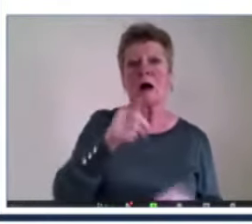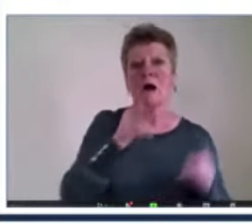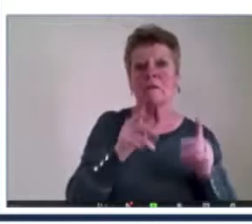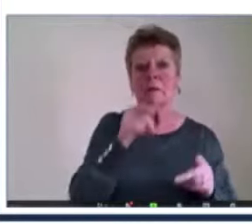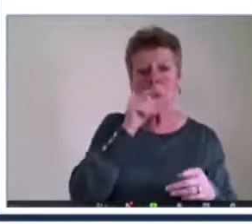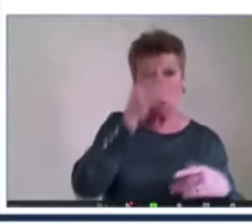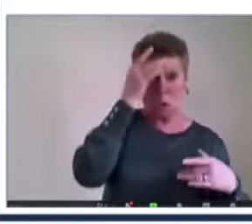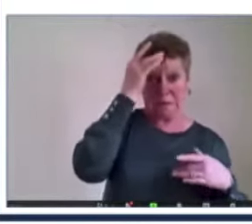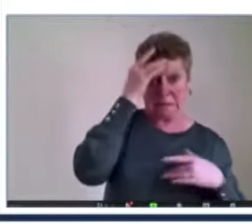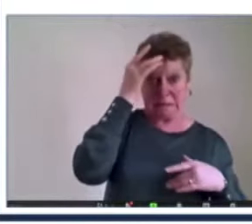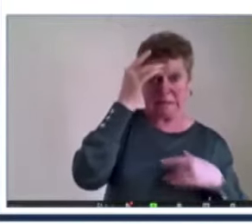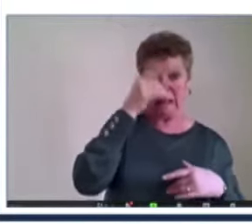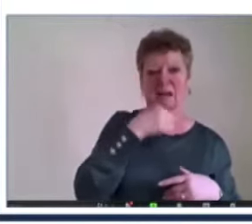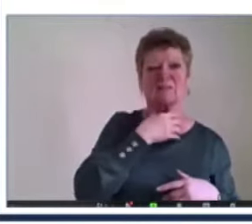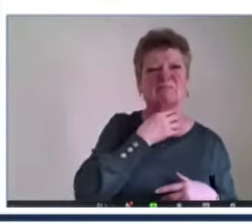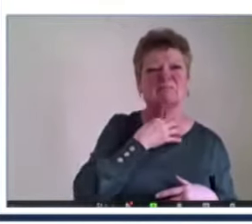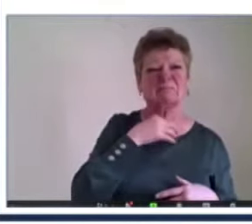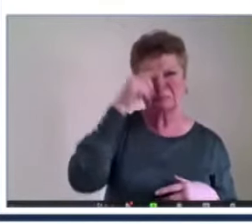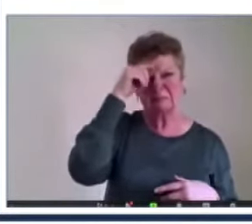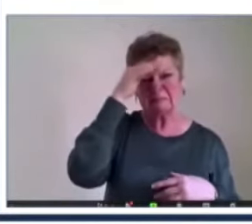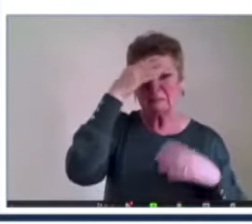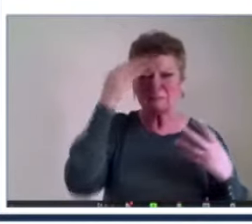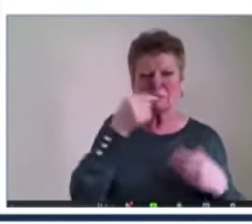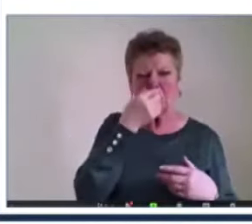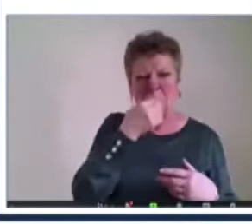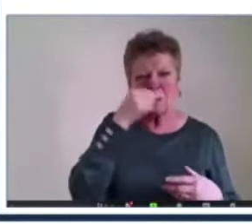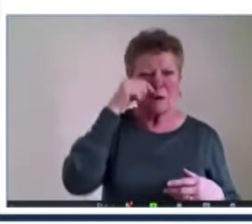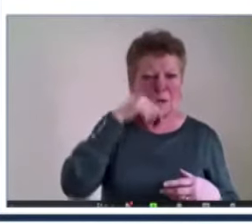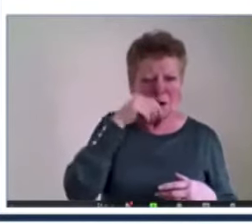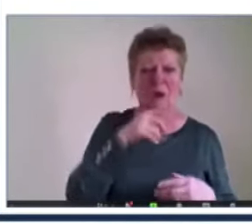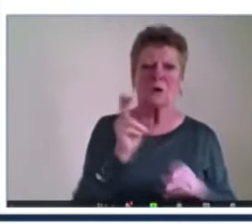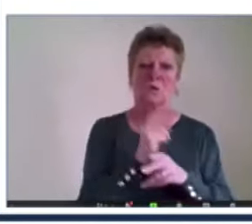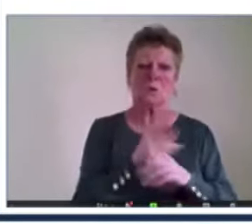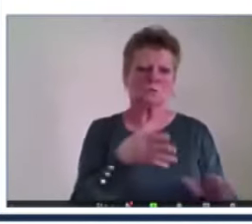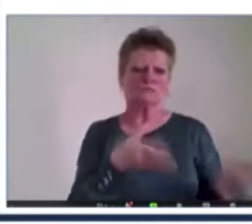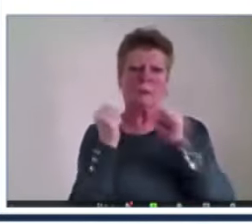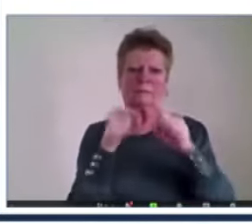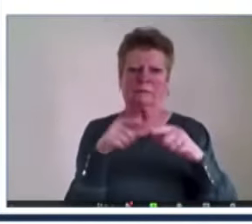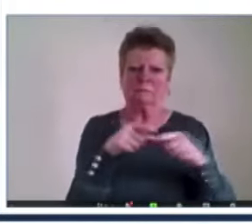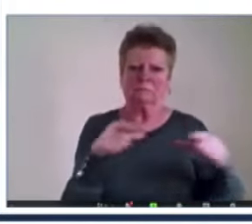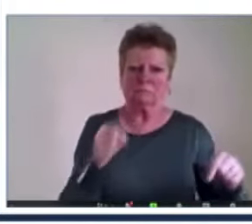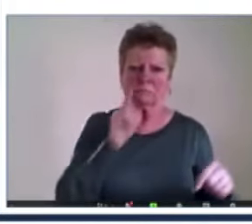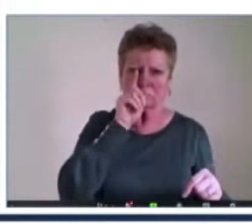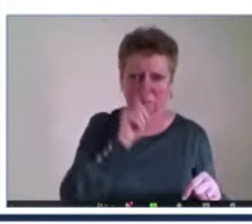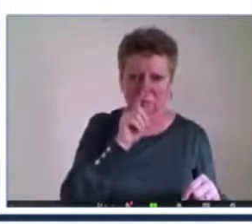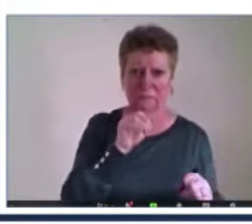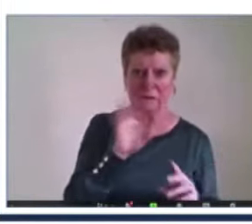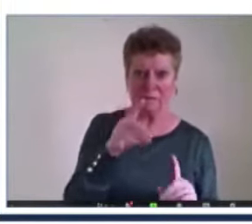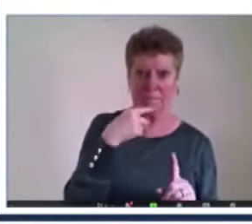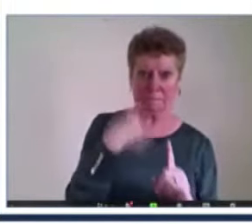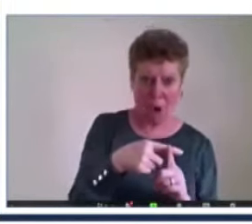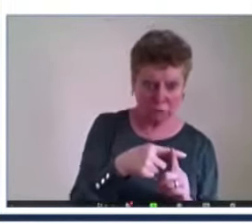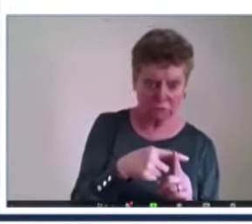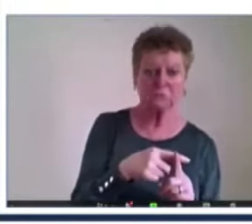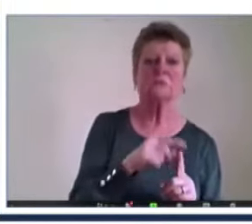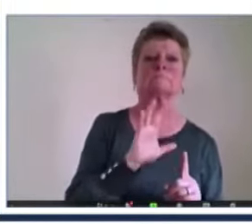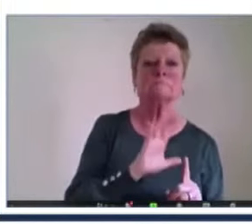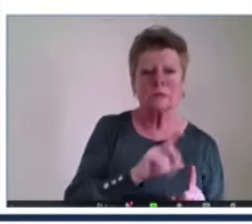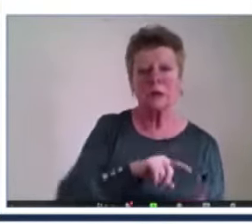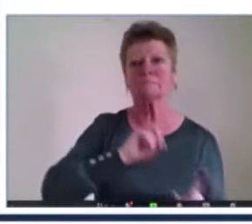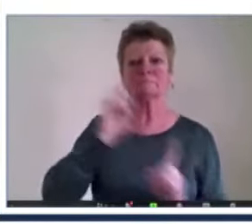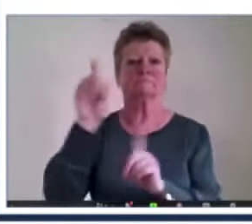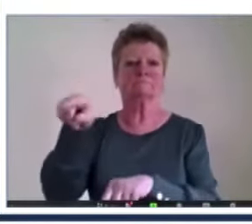rapid test. But now we also have the option that if people have a positive rapid test, they have the option of then going quickly